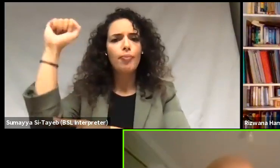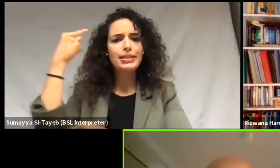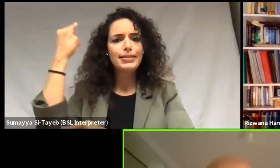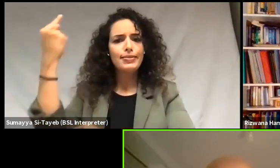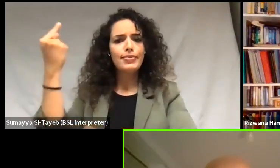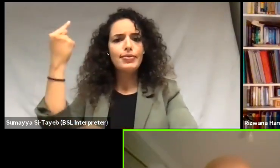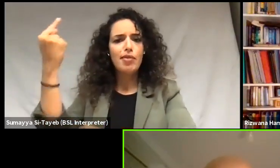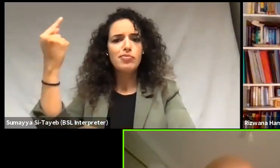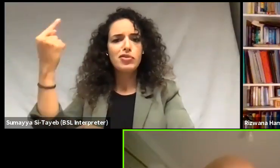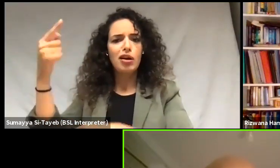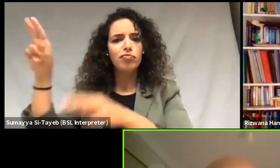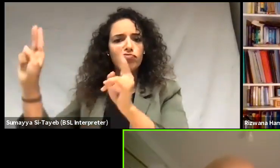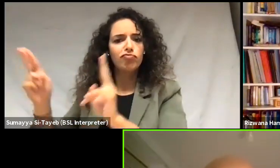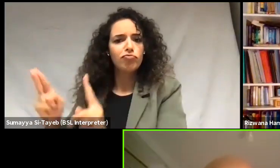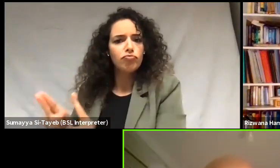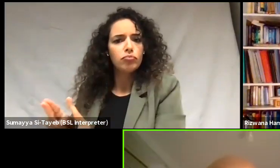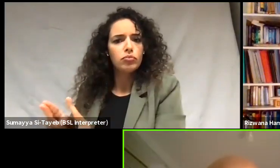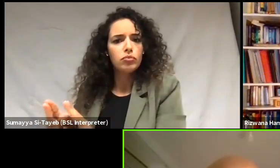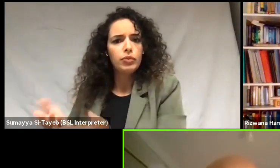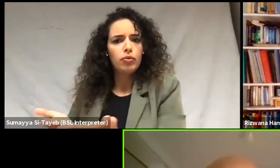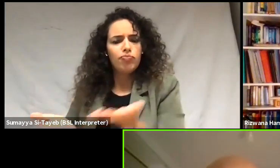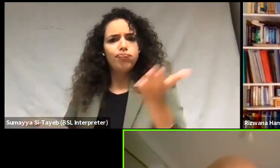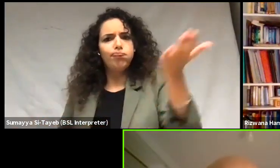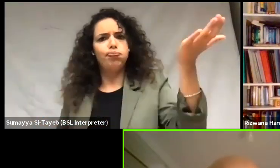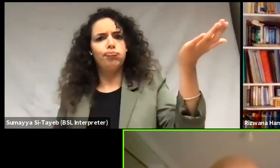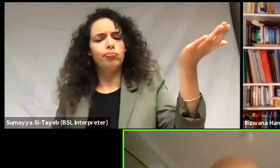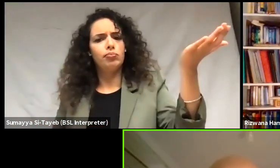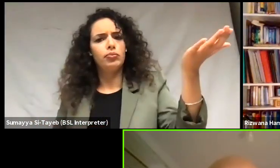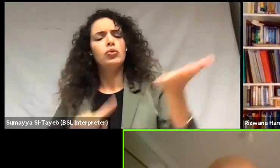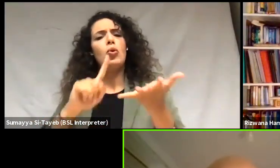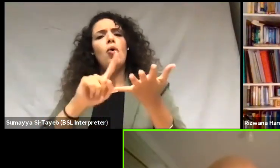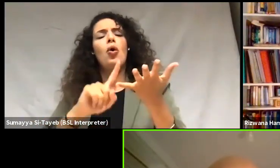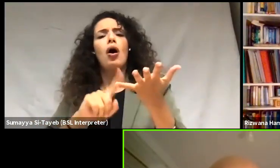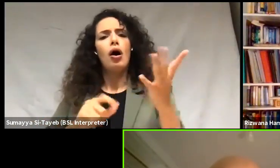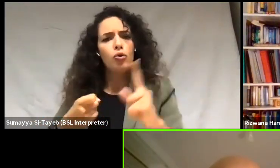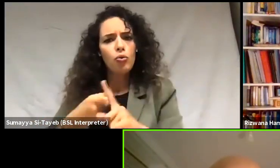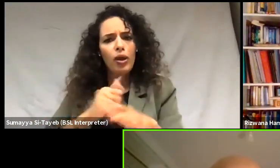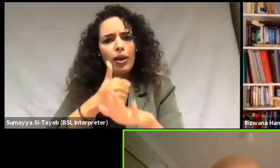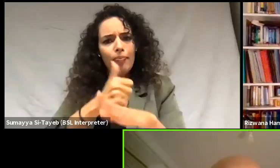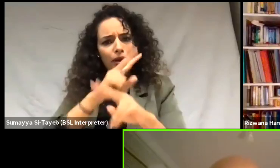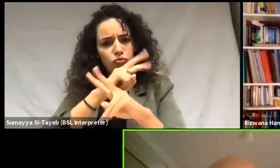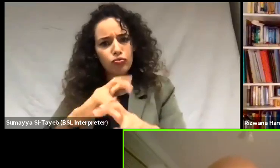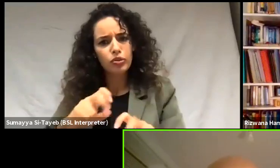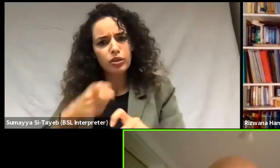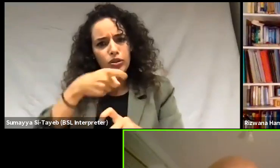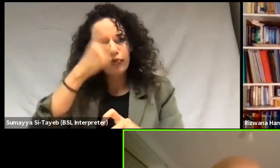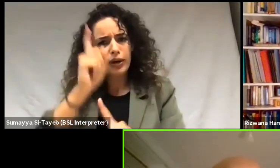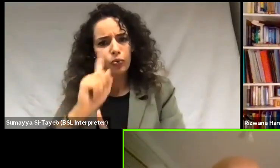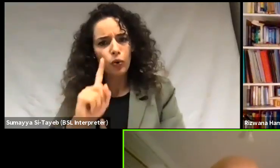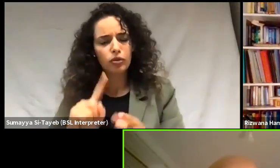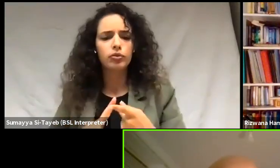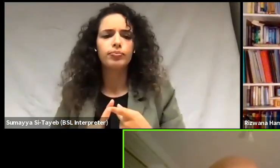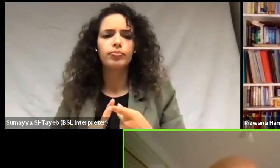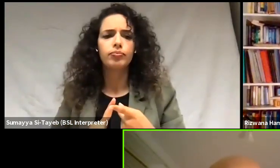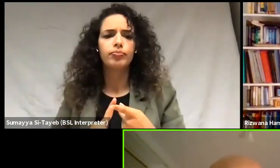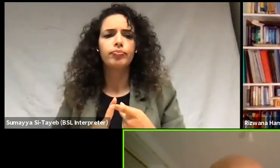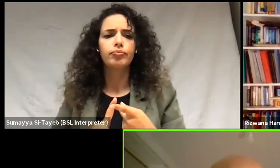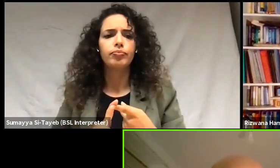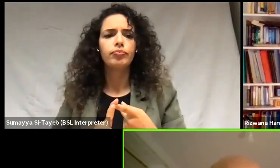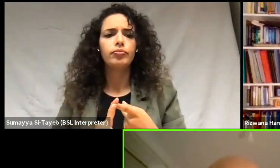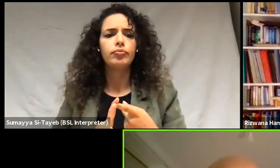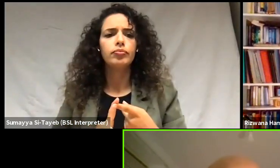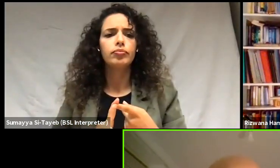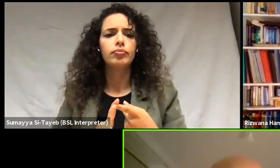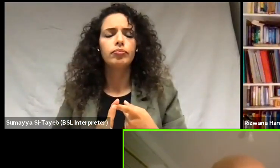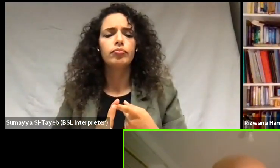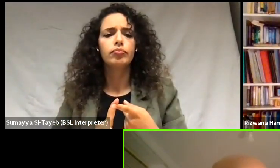I think a couple of years ago, AI Signal, a UK-based research department, they found that Islamists were, or